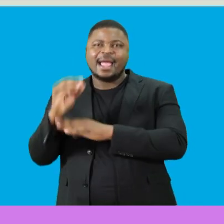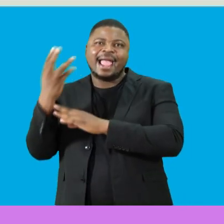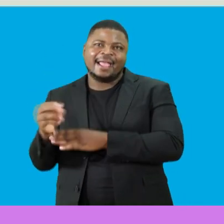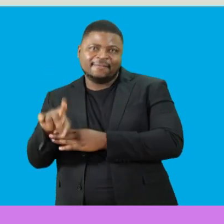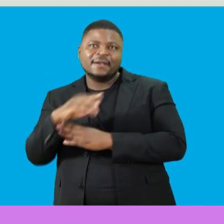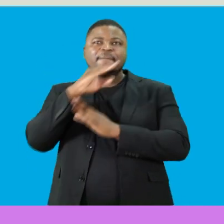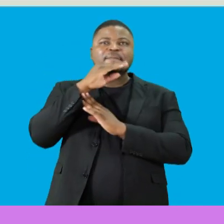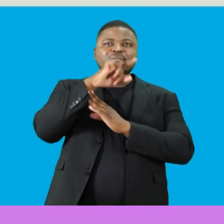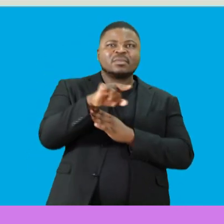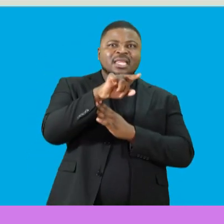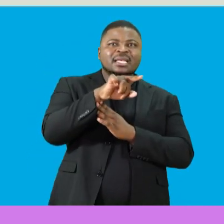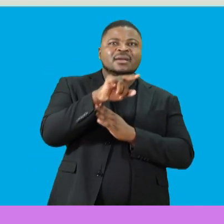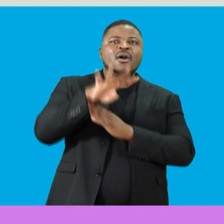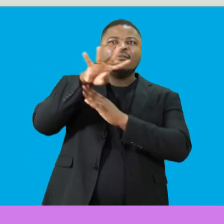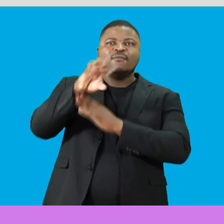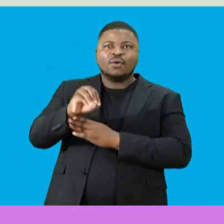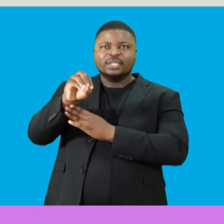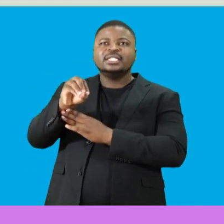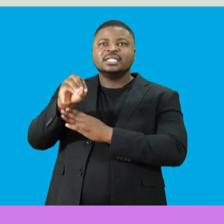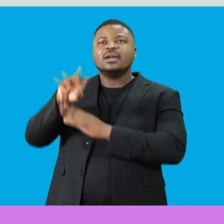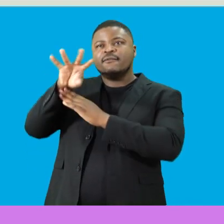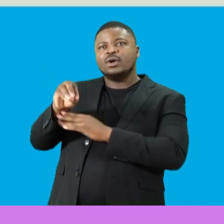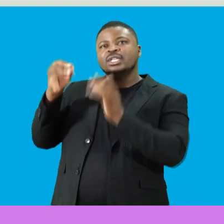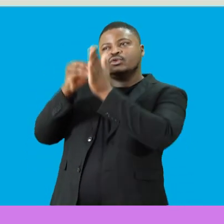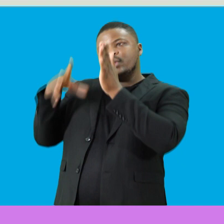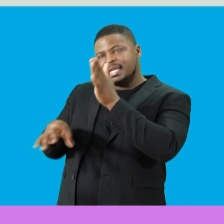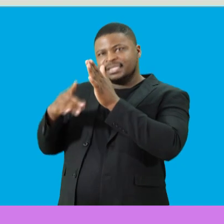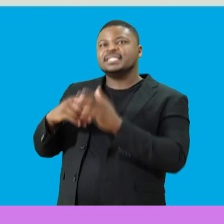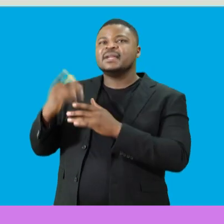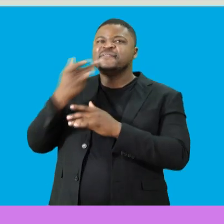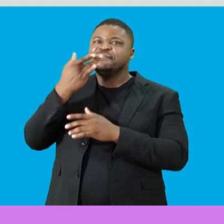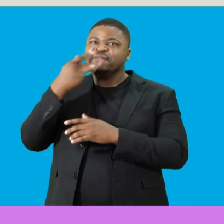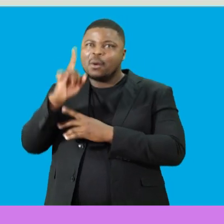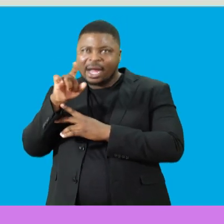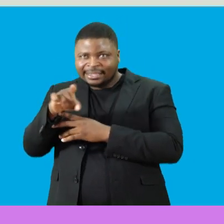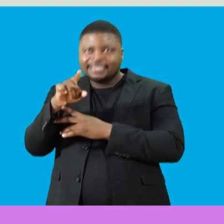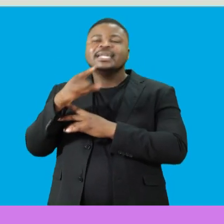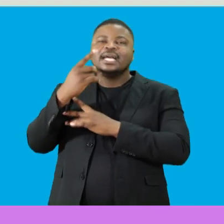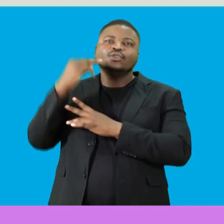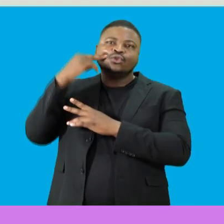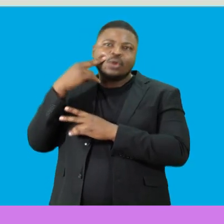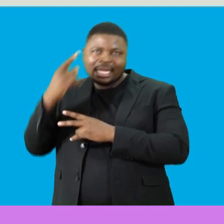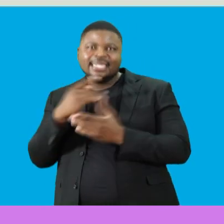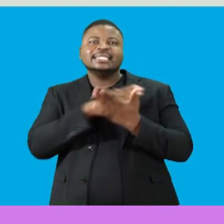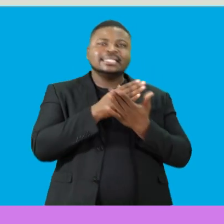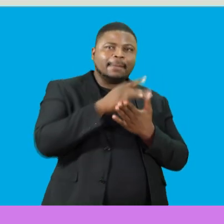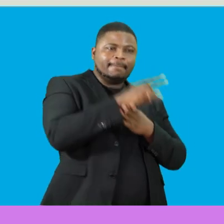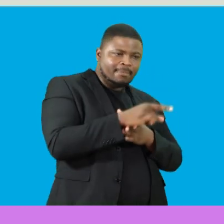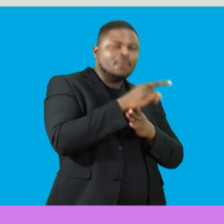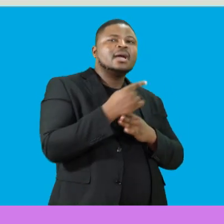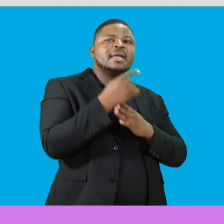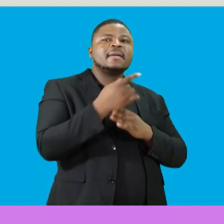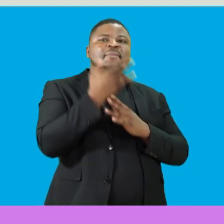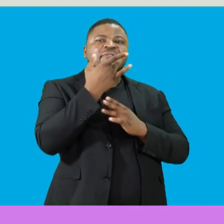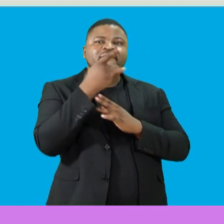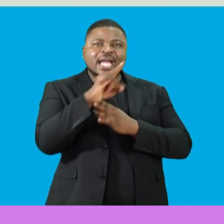tells us that 40% of the students prefer chocolate while 20% prefer strawberry. Then we have a sector. A sector